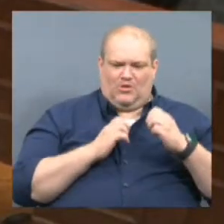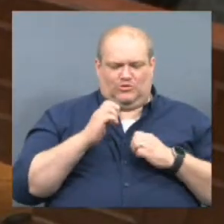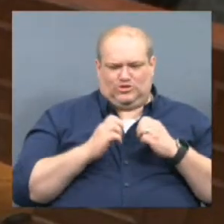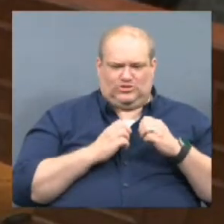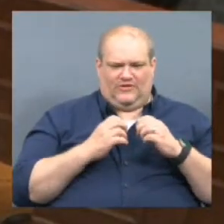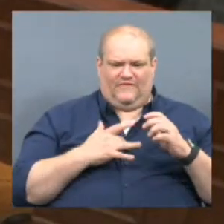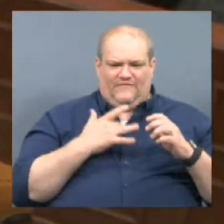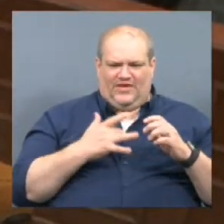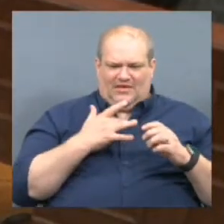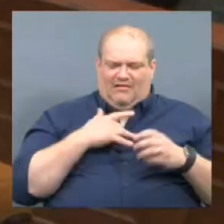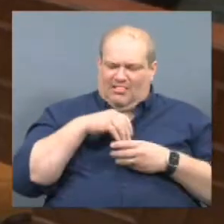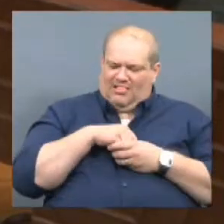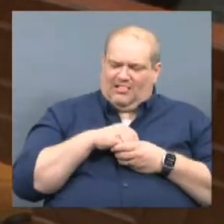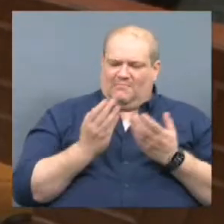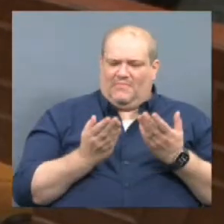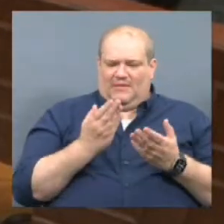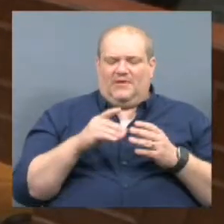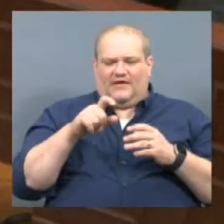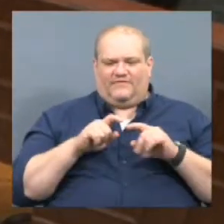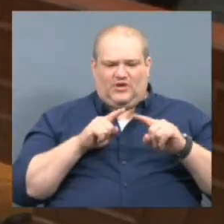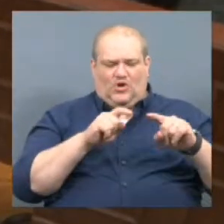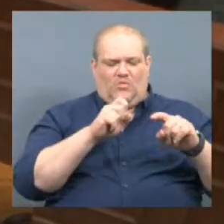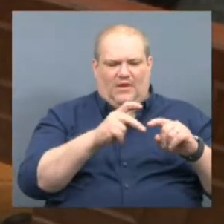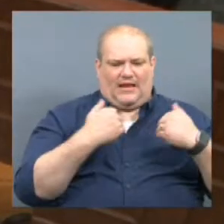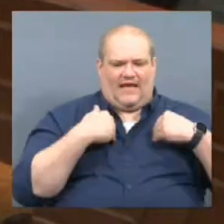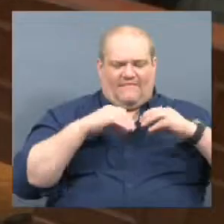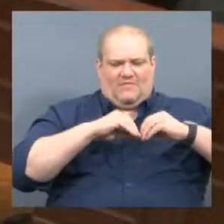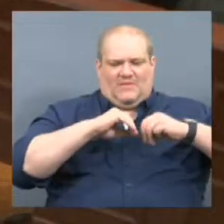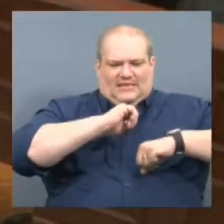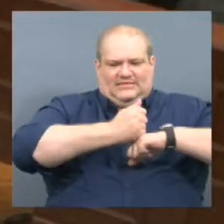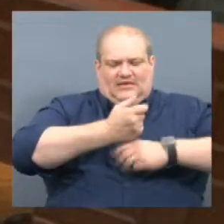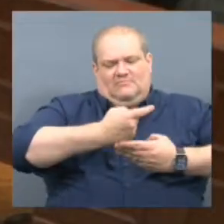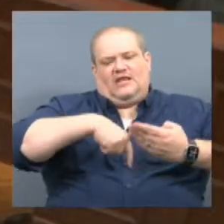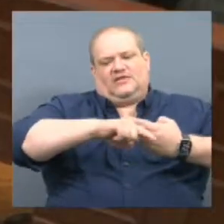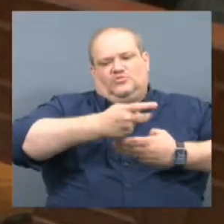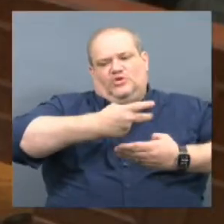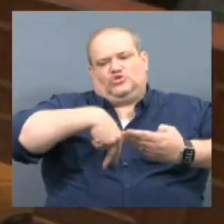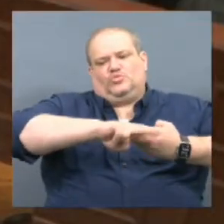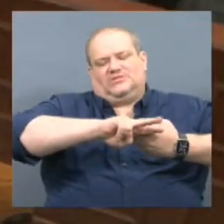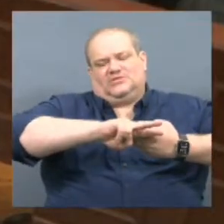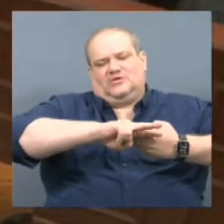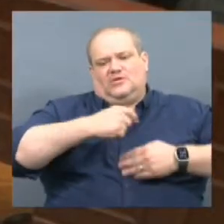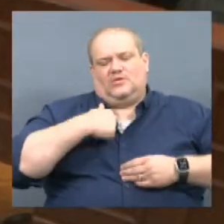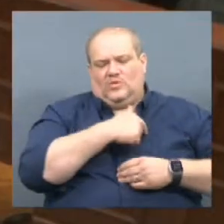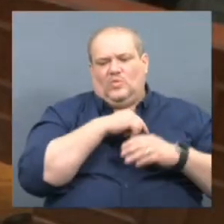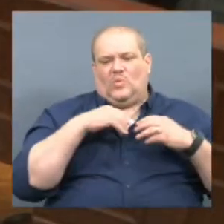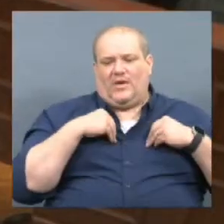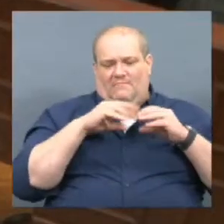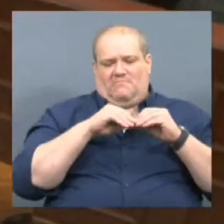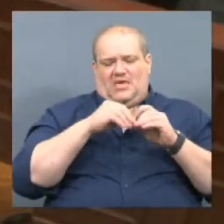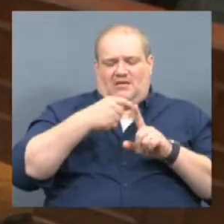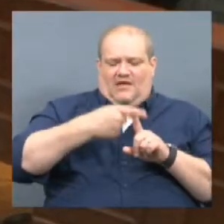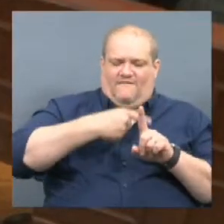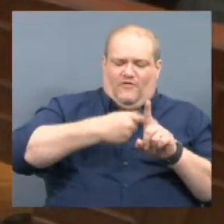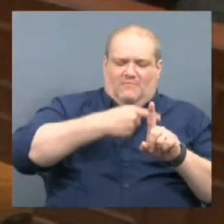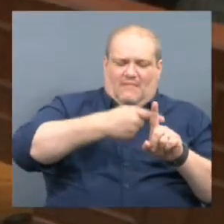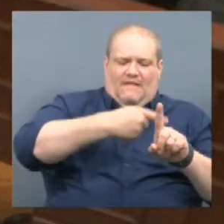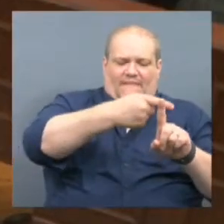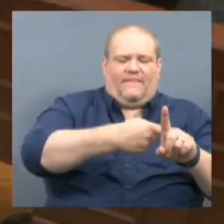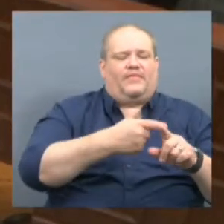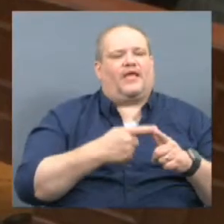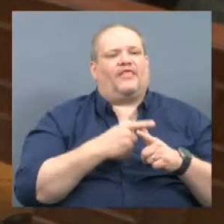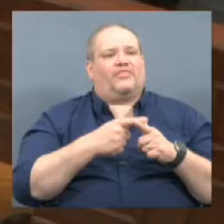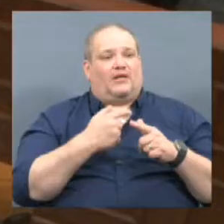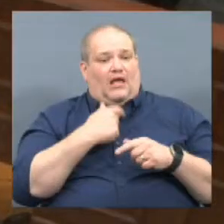feeling a certain way, sometimes it takes to go back to have that meeting and set that meeting up for next week or the week after, because we do meet monthly.